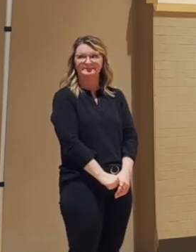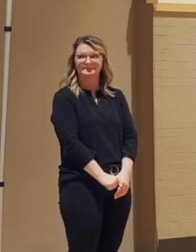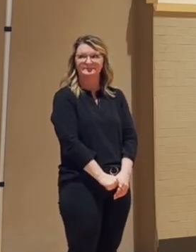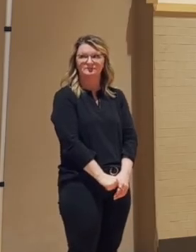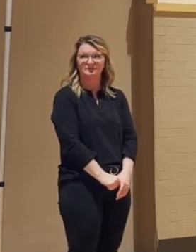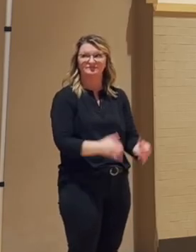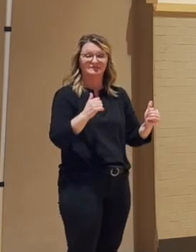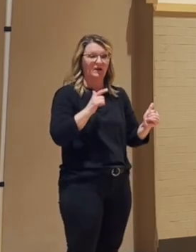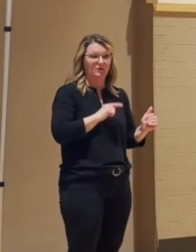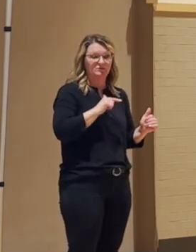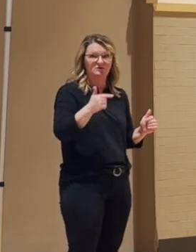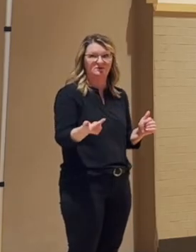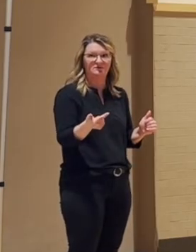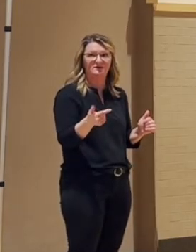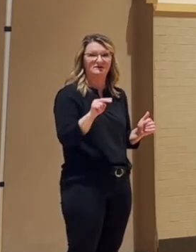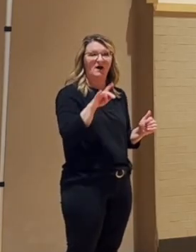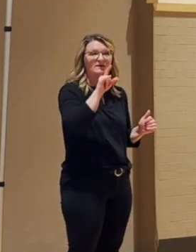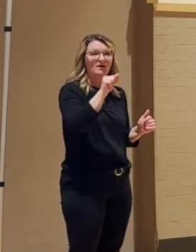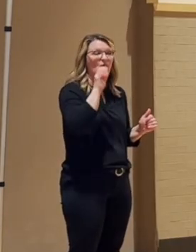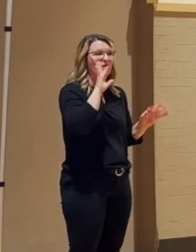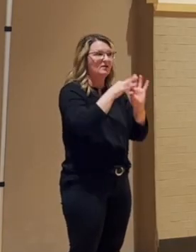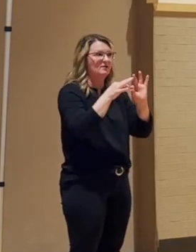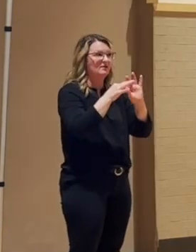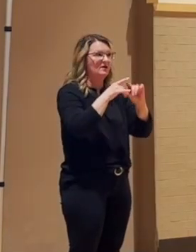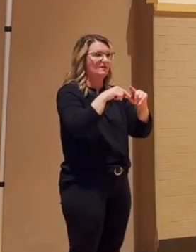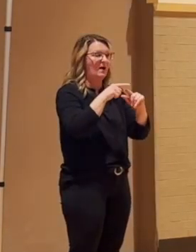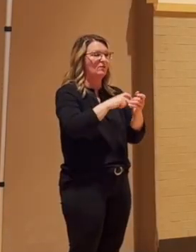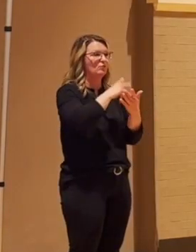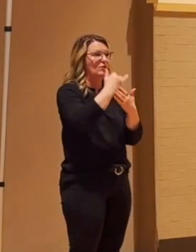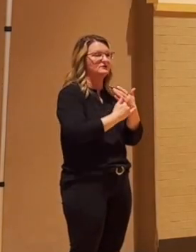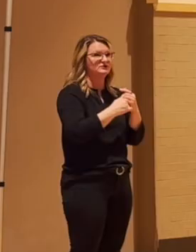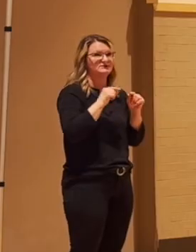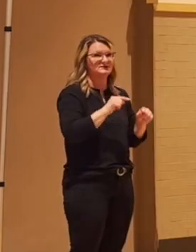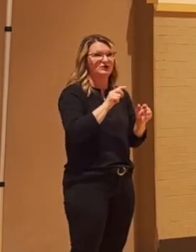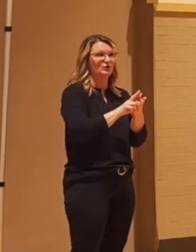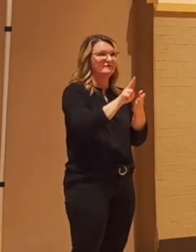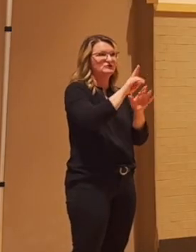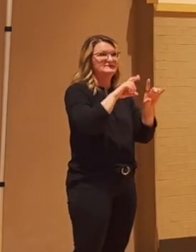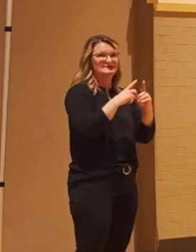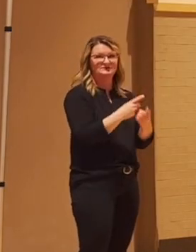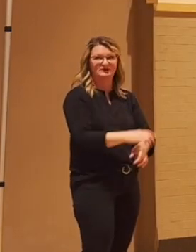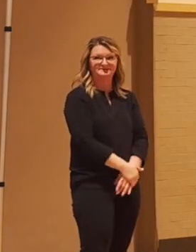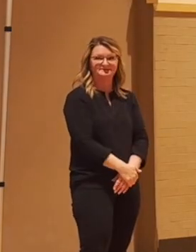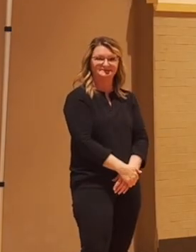I am going to give it to Nadia, who's going to talk to you about the specific projects in University District.